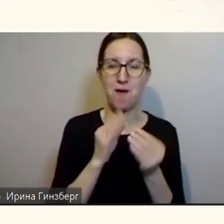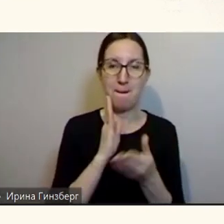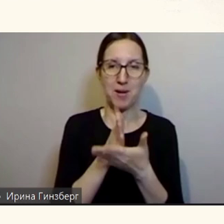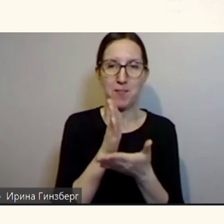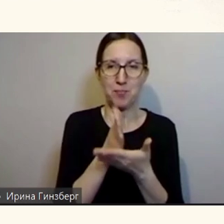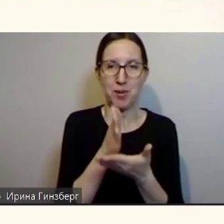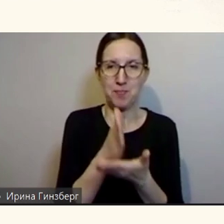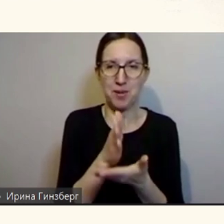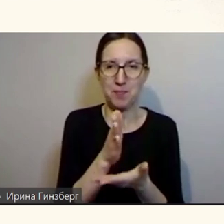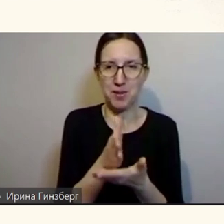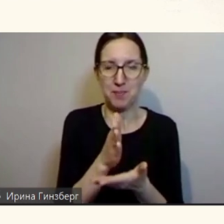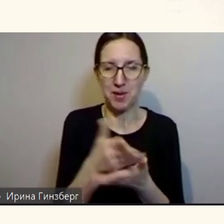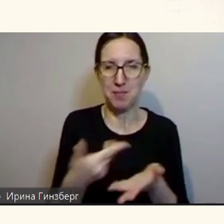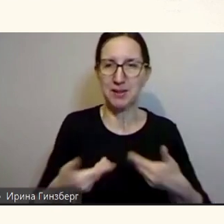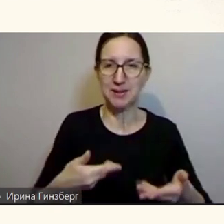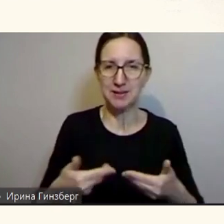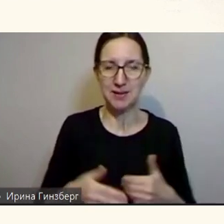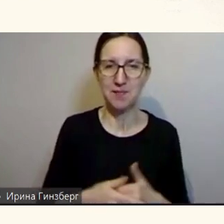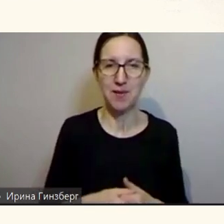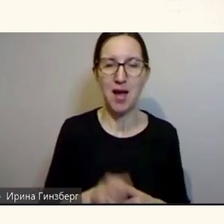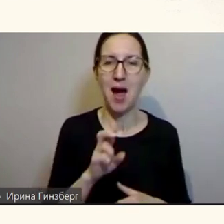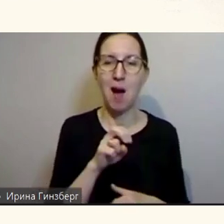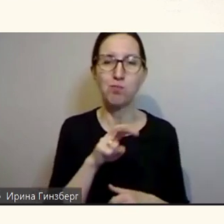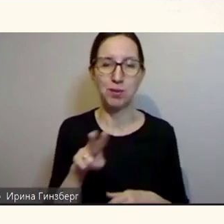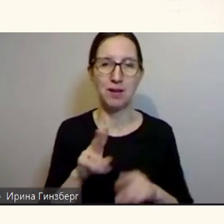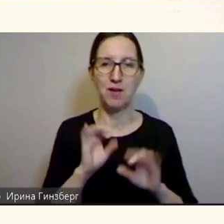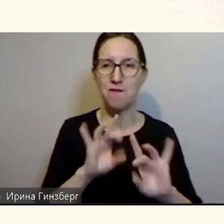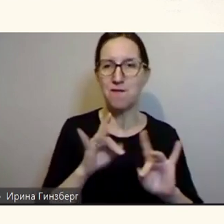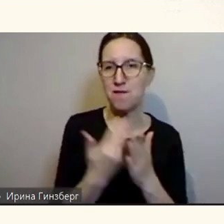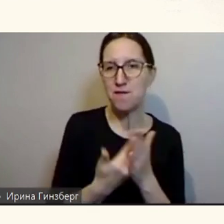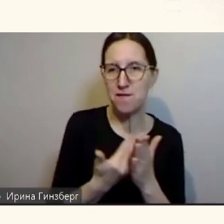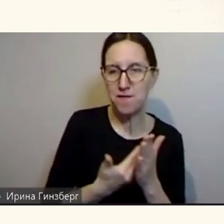them instructions. Okay, so the next image.